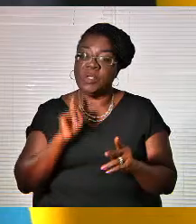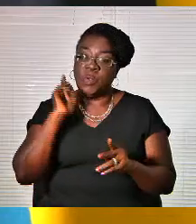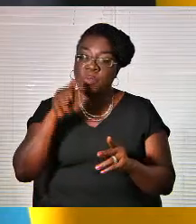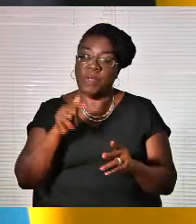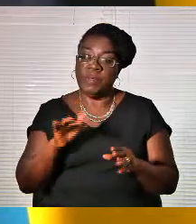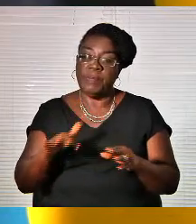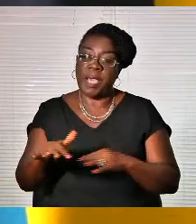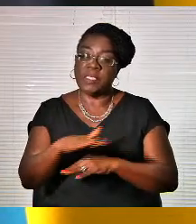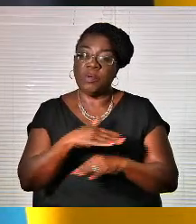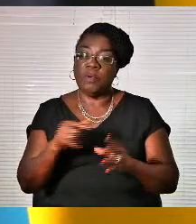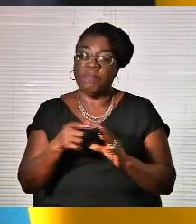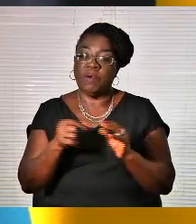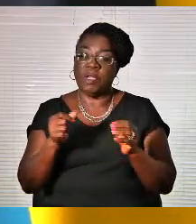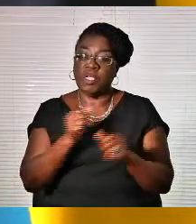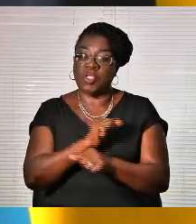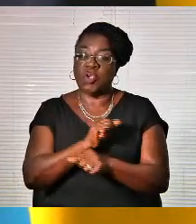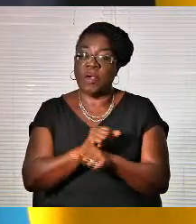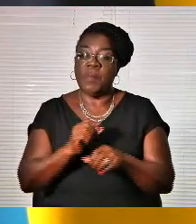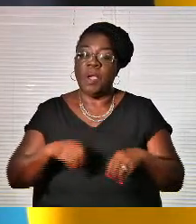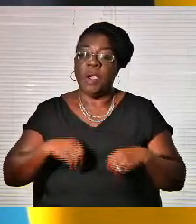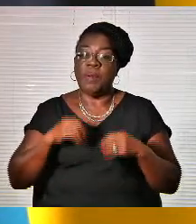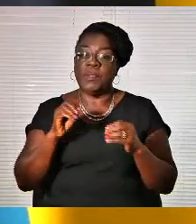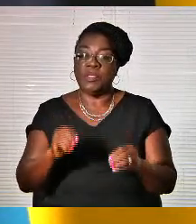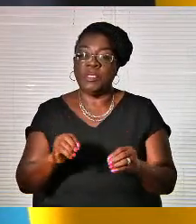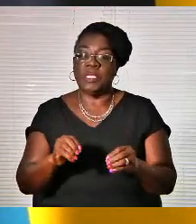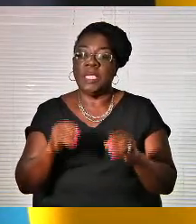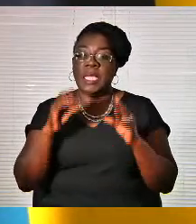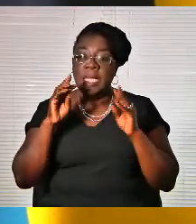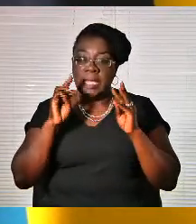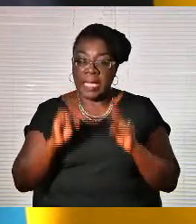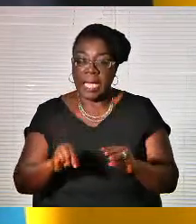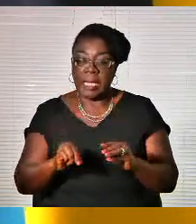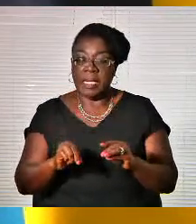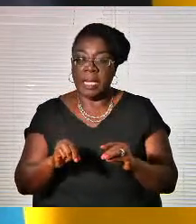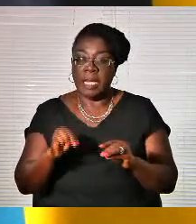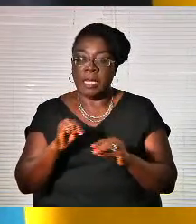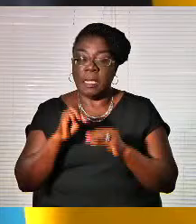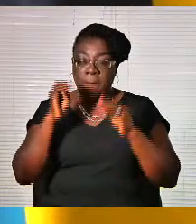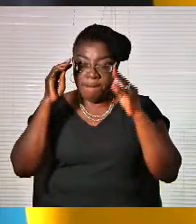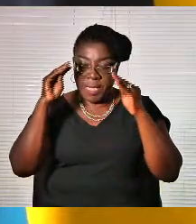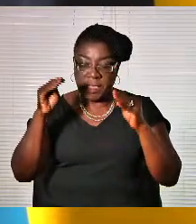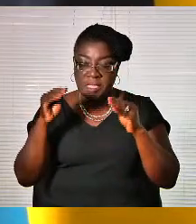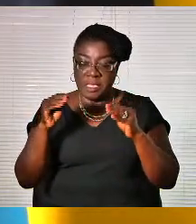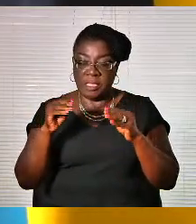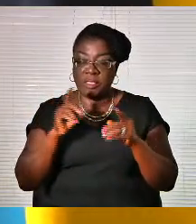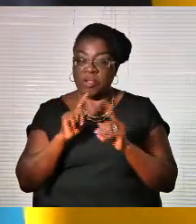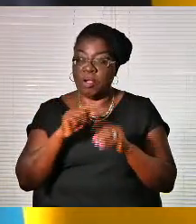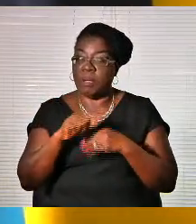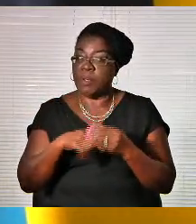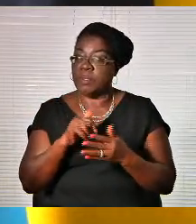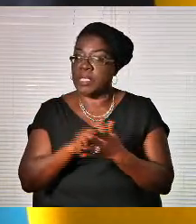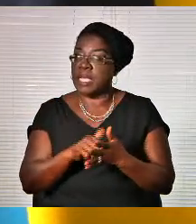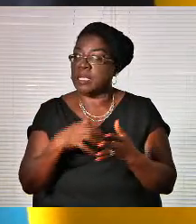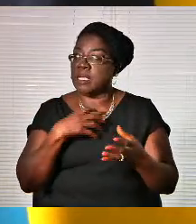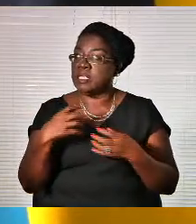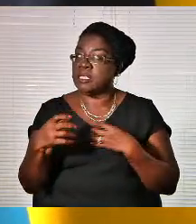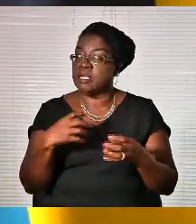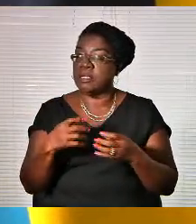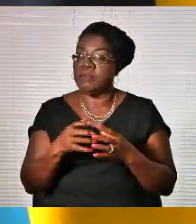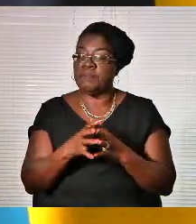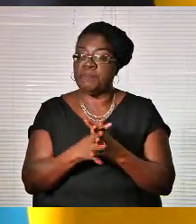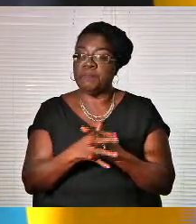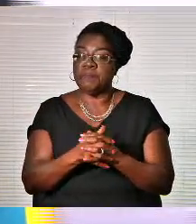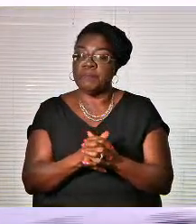over for a job opportunity. Can the minister or PHA officials specifically address that concern? Sure, Dr.